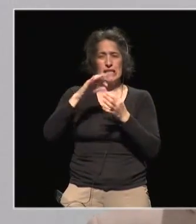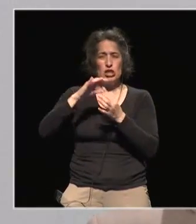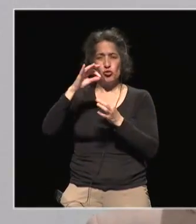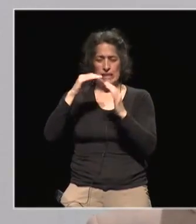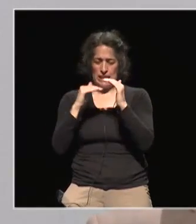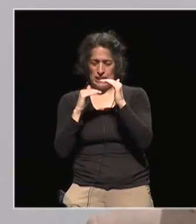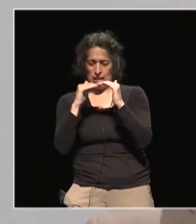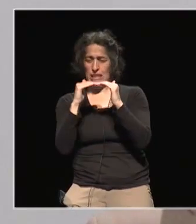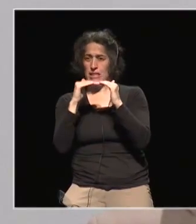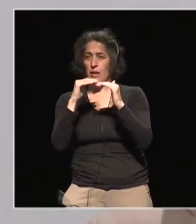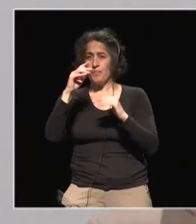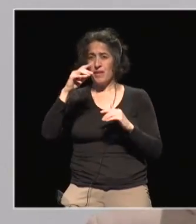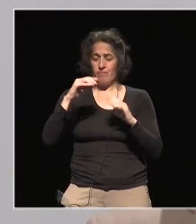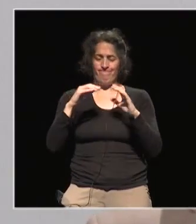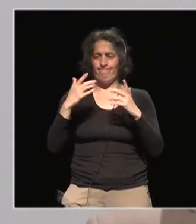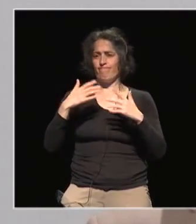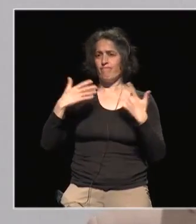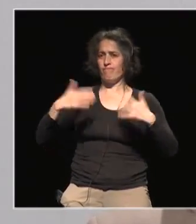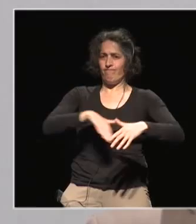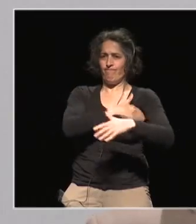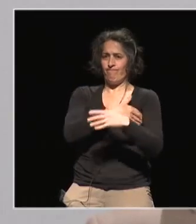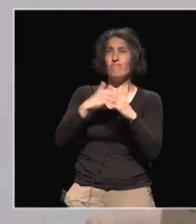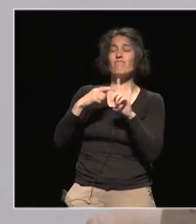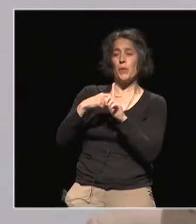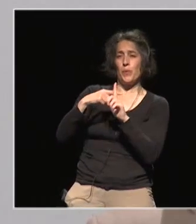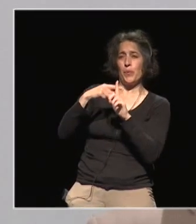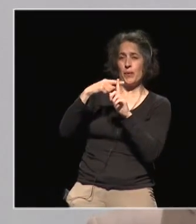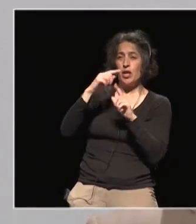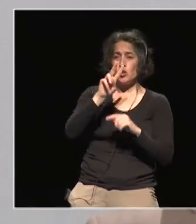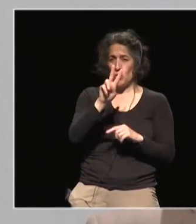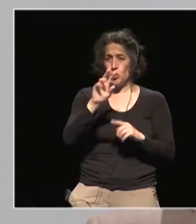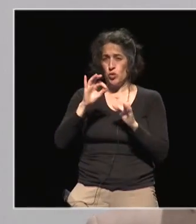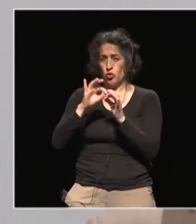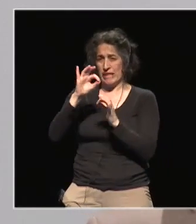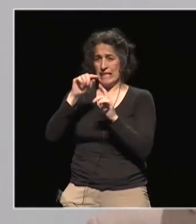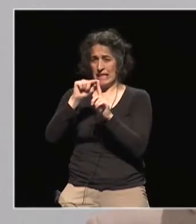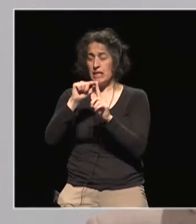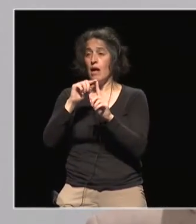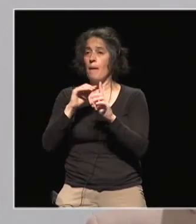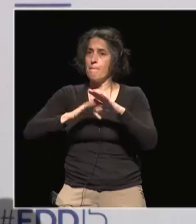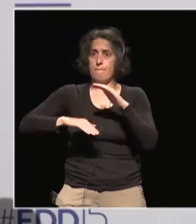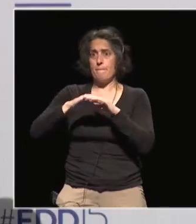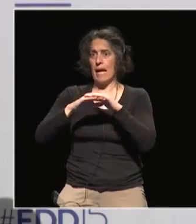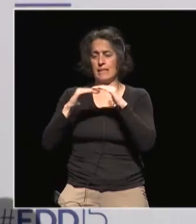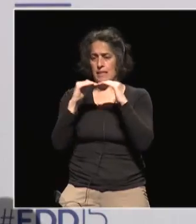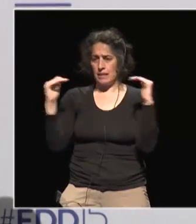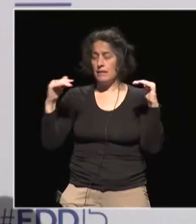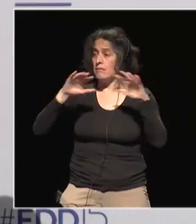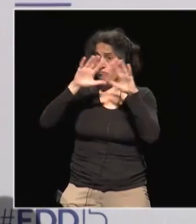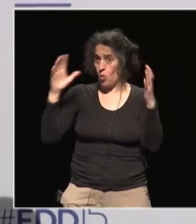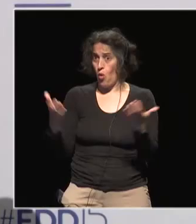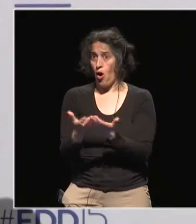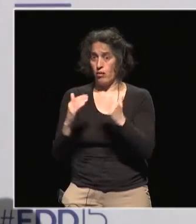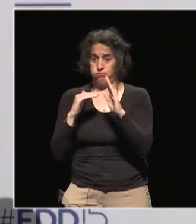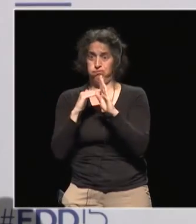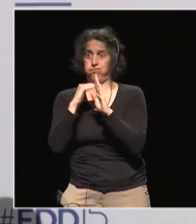is the line that is emerging from the INDCs on the table. So our thoughts should be, what are we going to